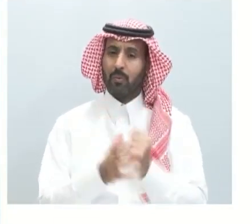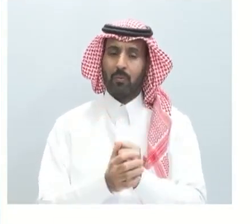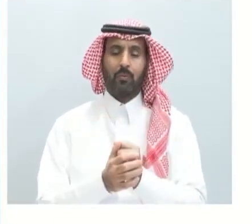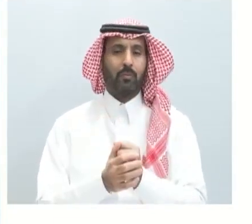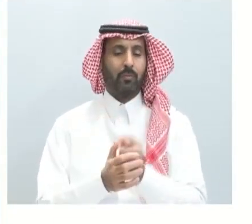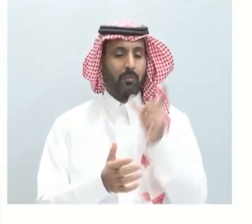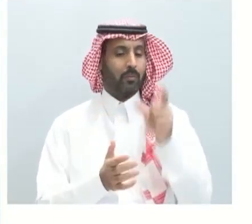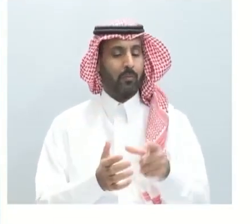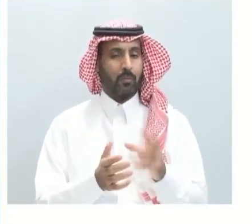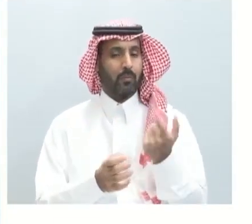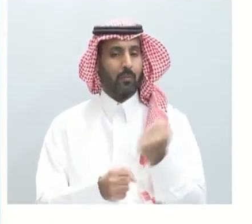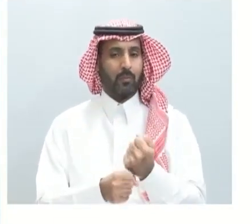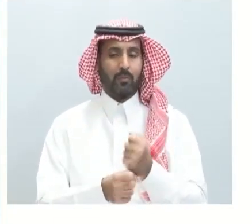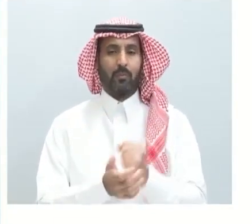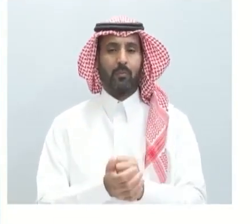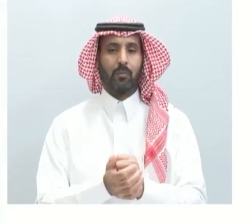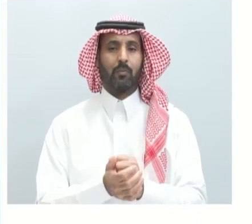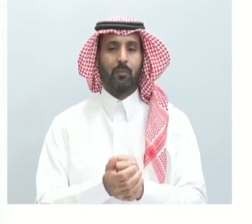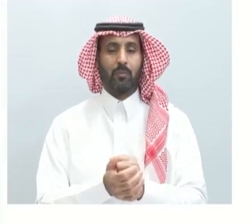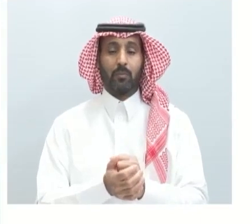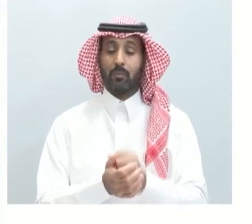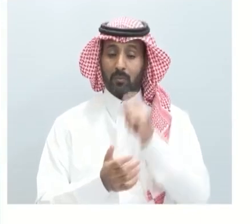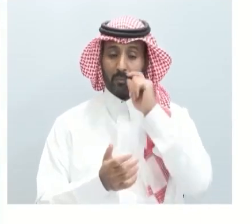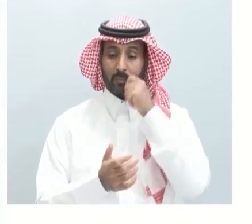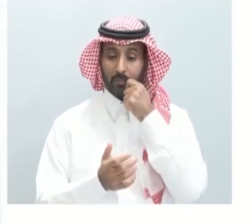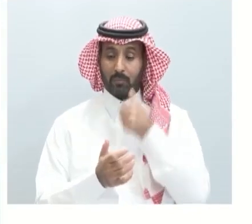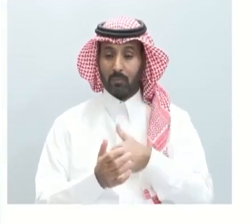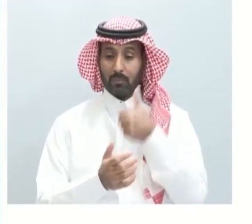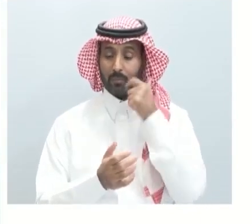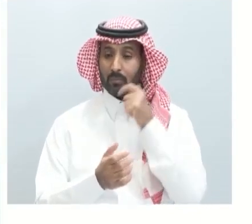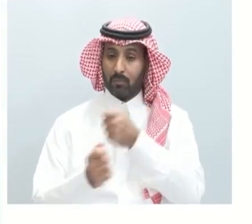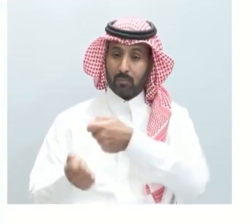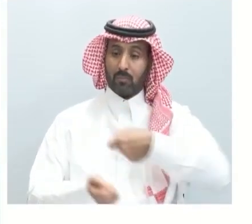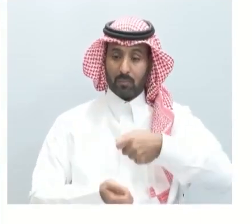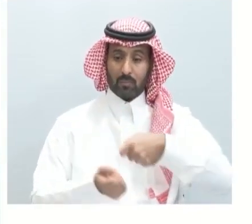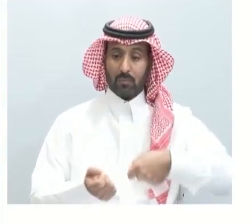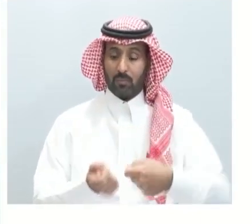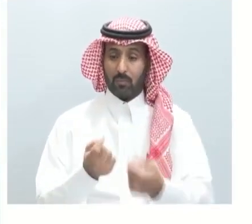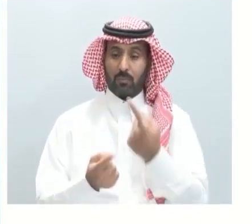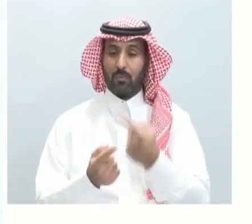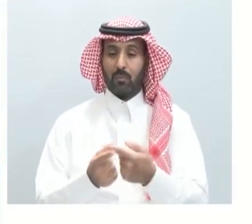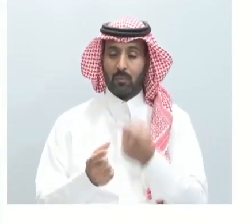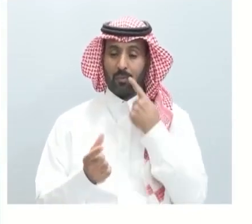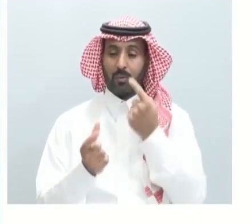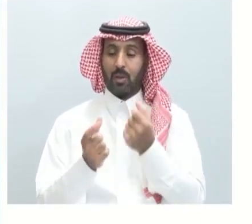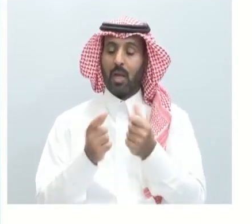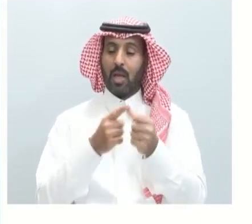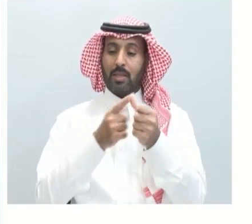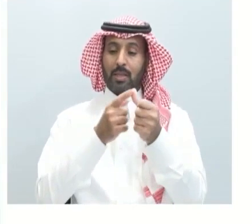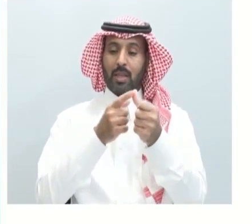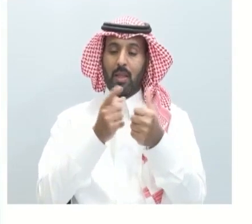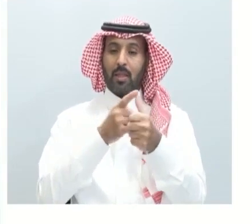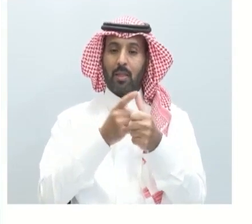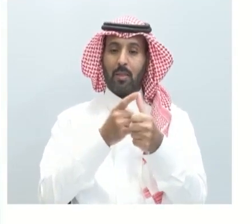uh what is the man doing so is the man a successful Gardener this is the Green Thumb of course you know the thumb this